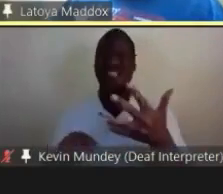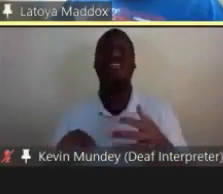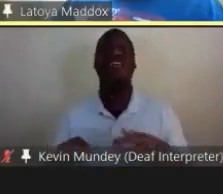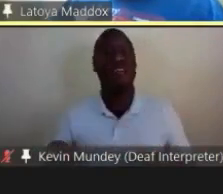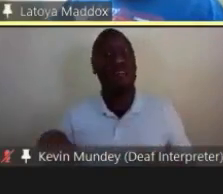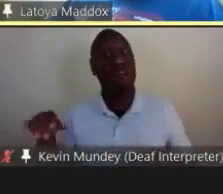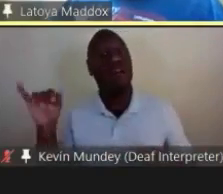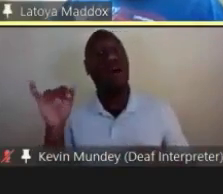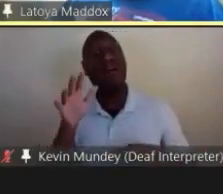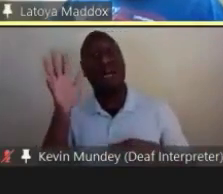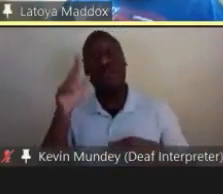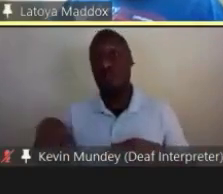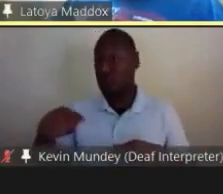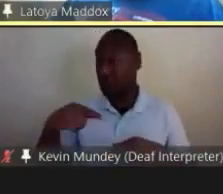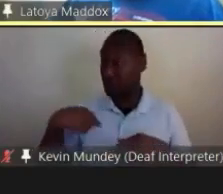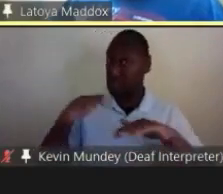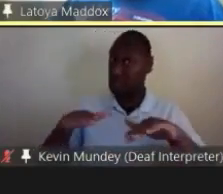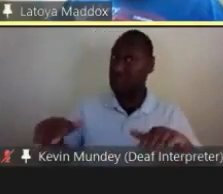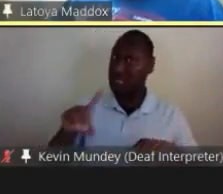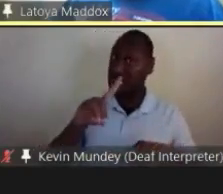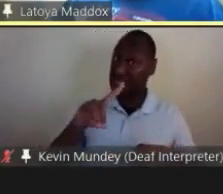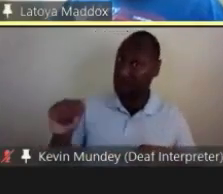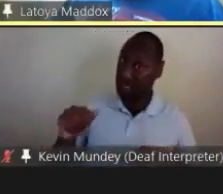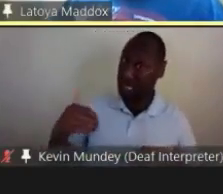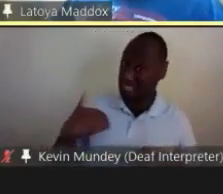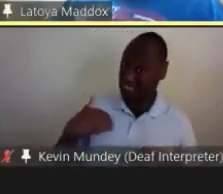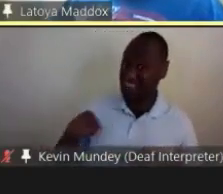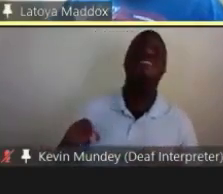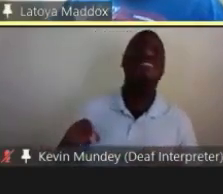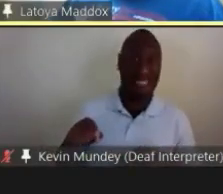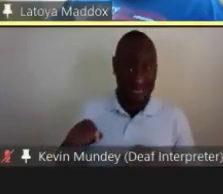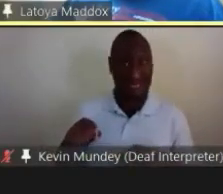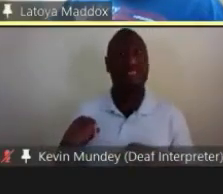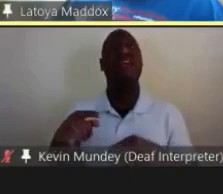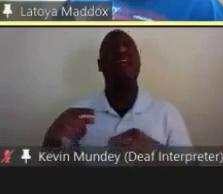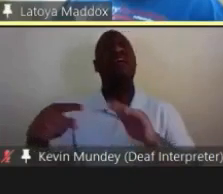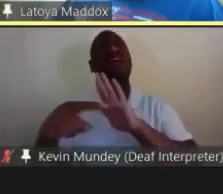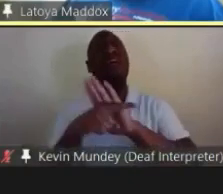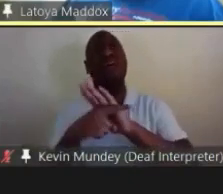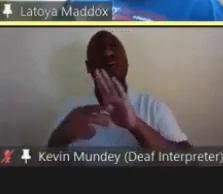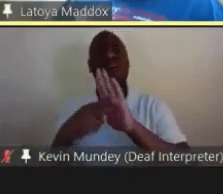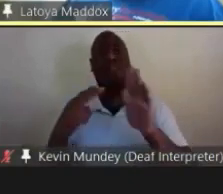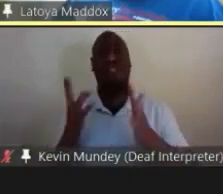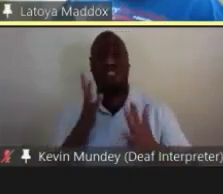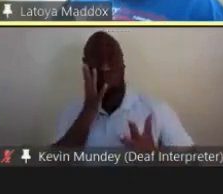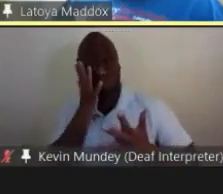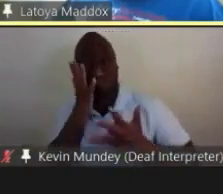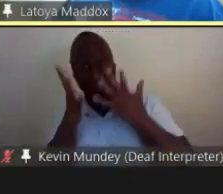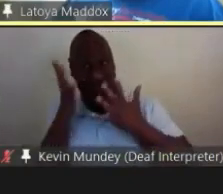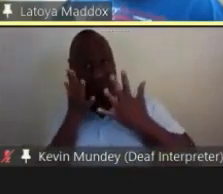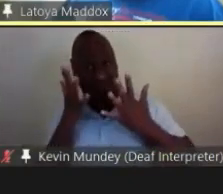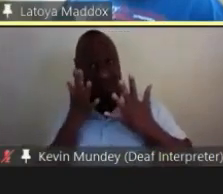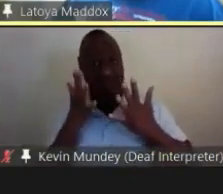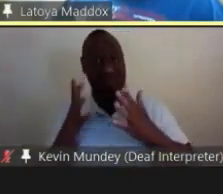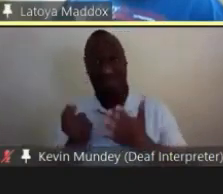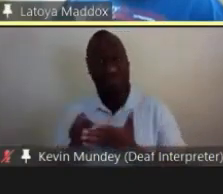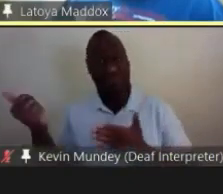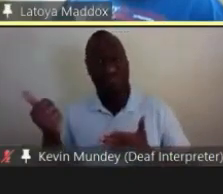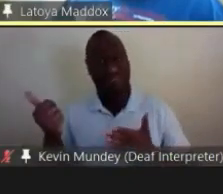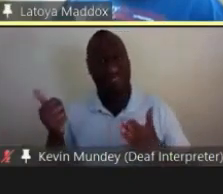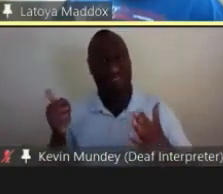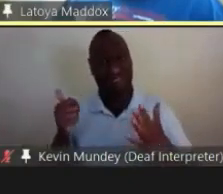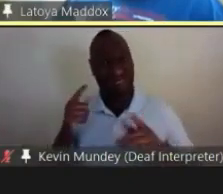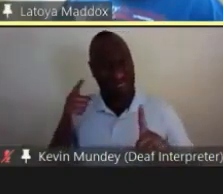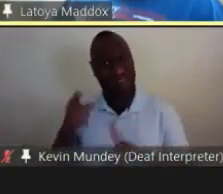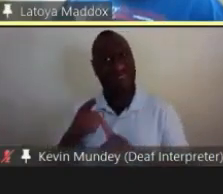with disabilities. Our goal is to shed the stigma that society placed on the disabled parents and children. If